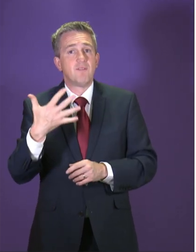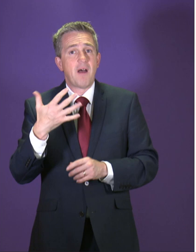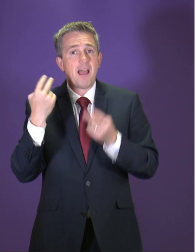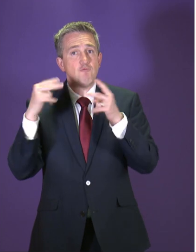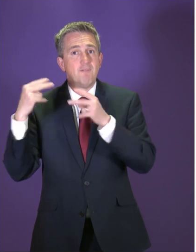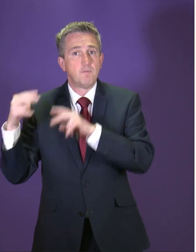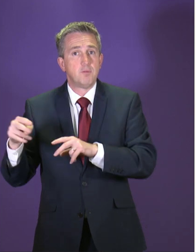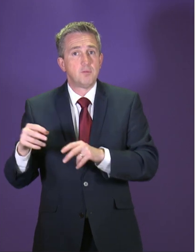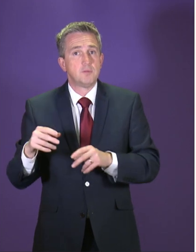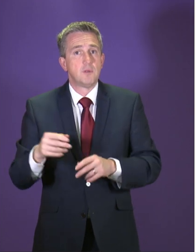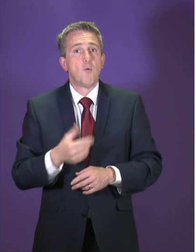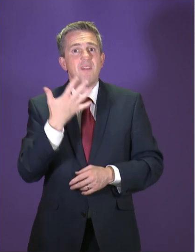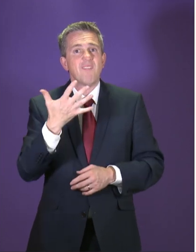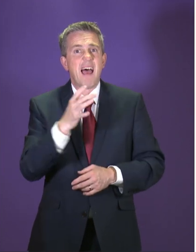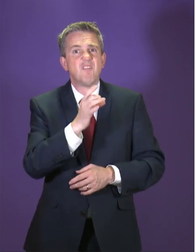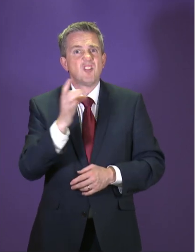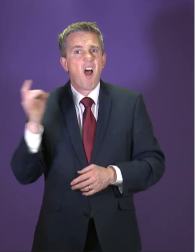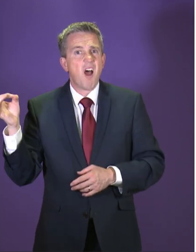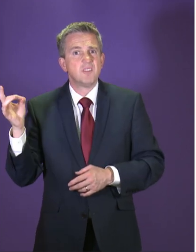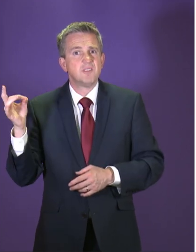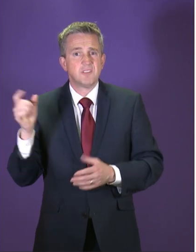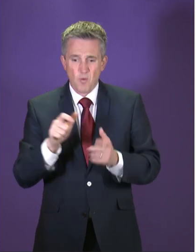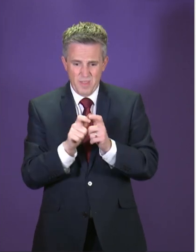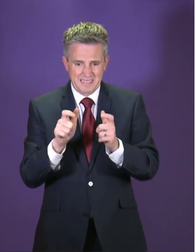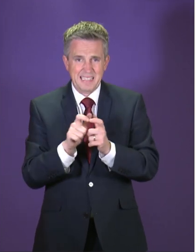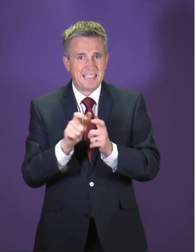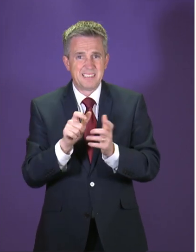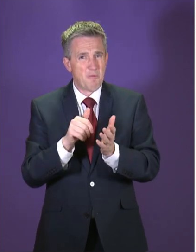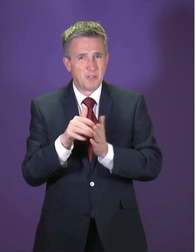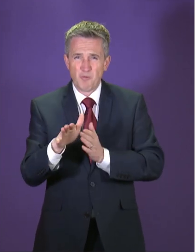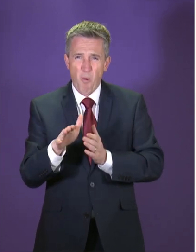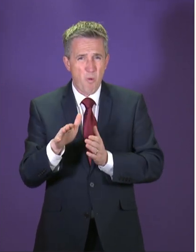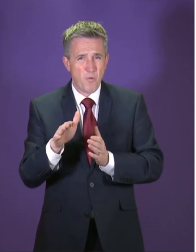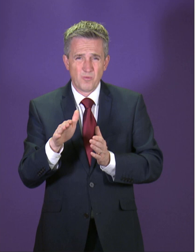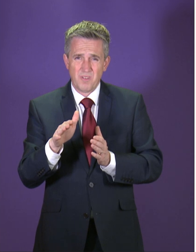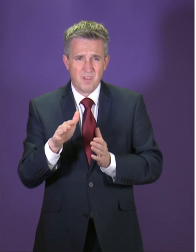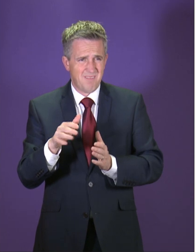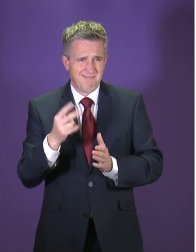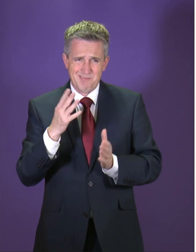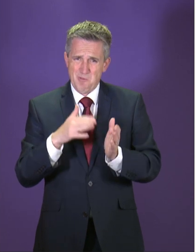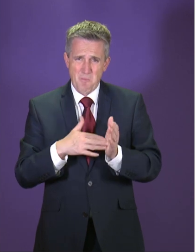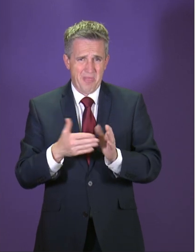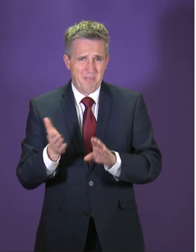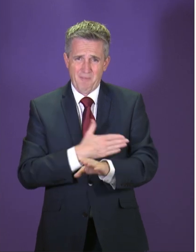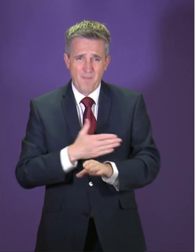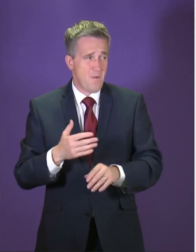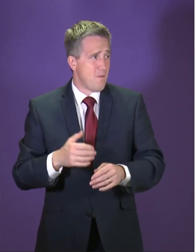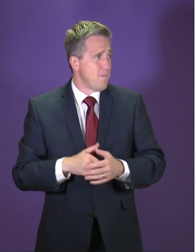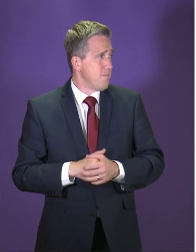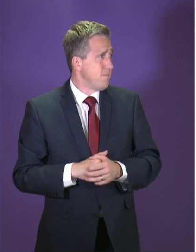with 5 stars. All the tickets are sold with 2 months ago.